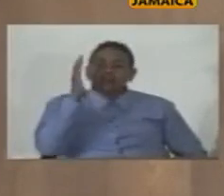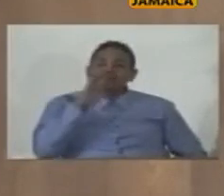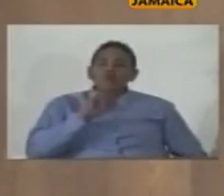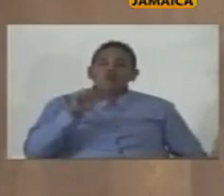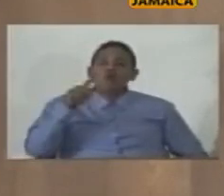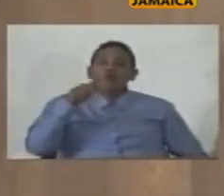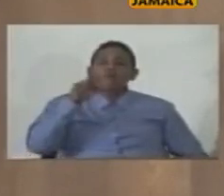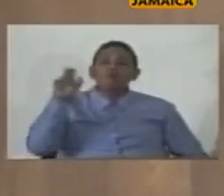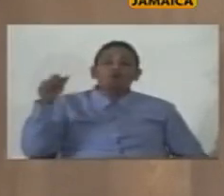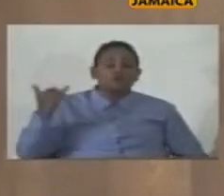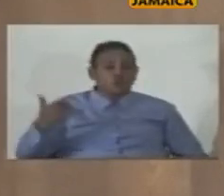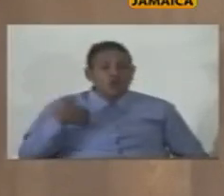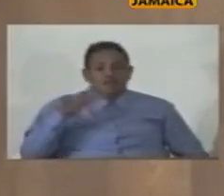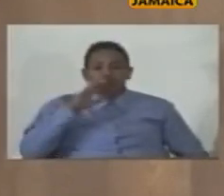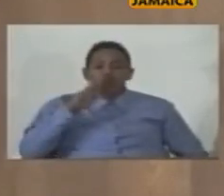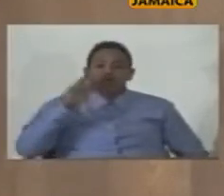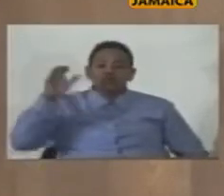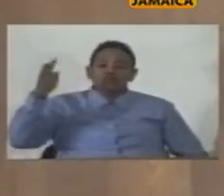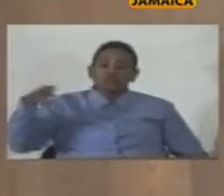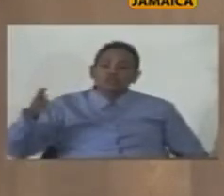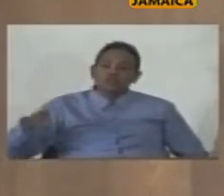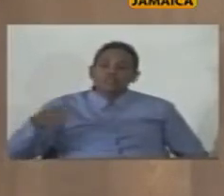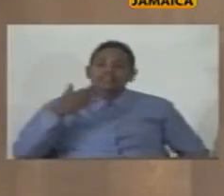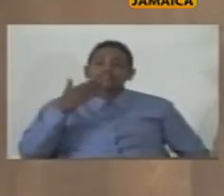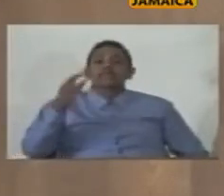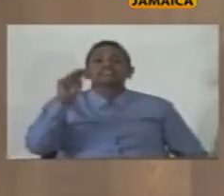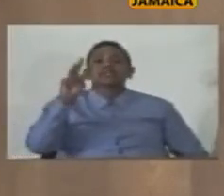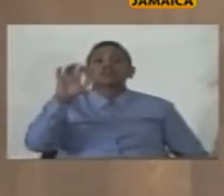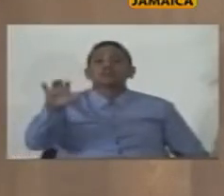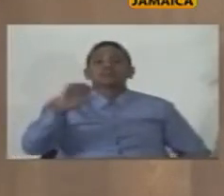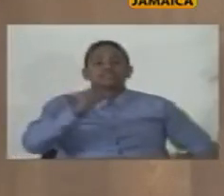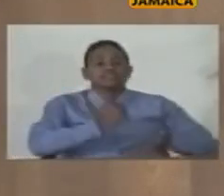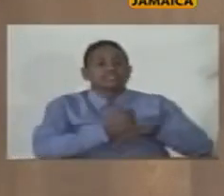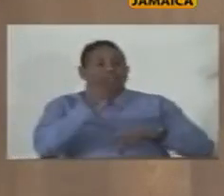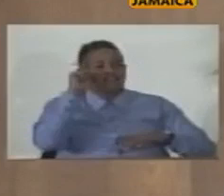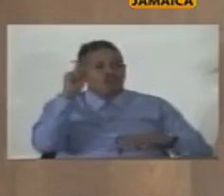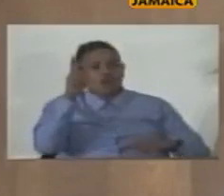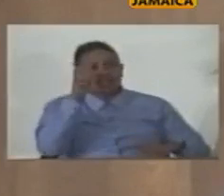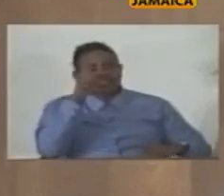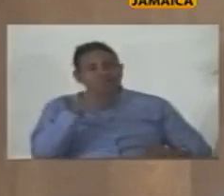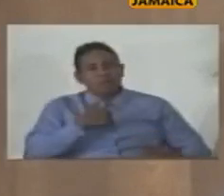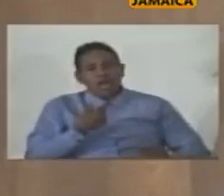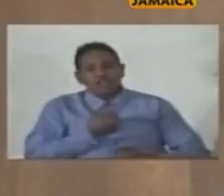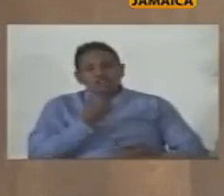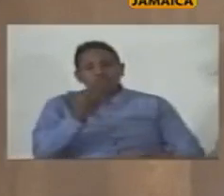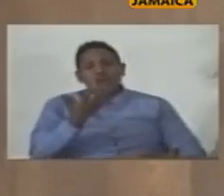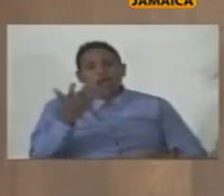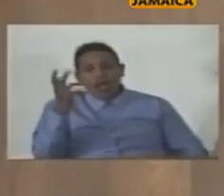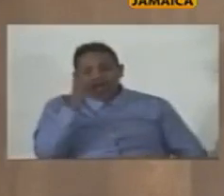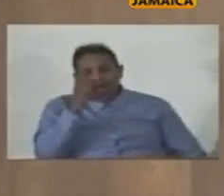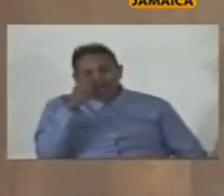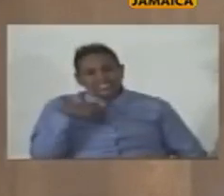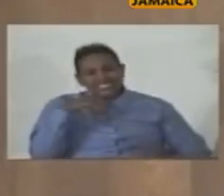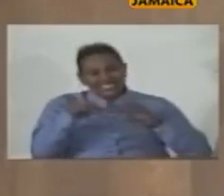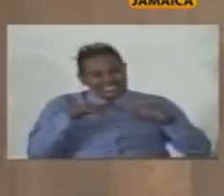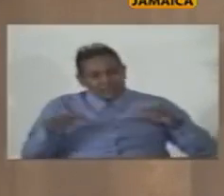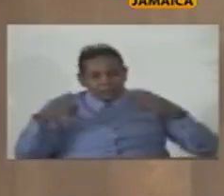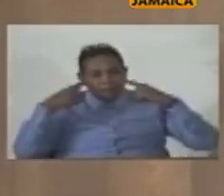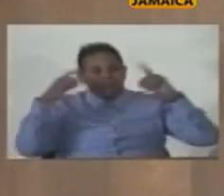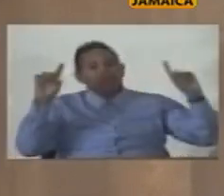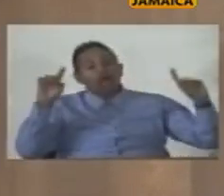reliable supply of water, thanks to the NWC for listening to my cry and heeding the cry of the